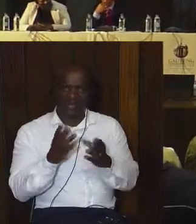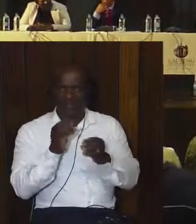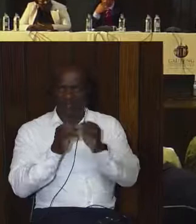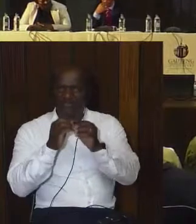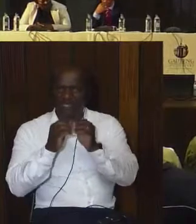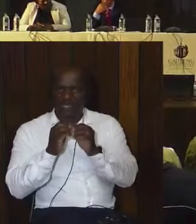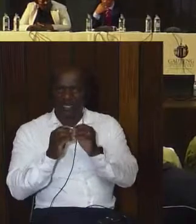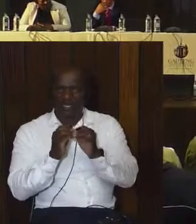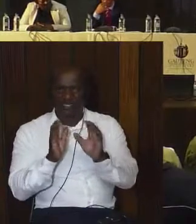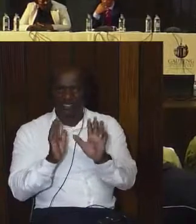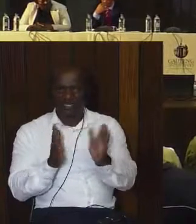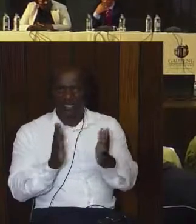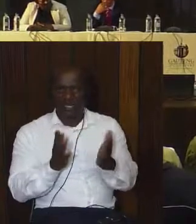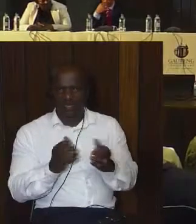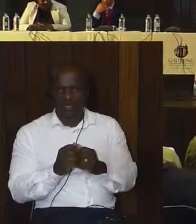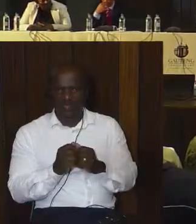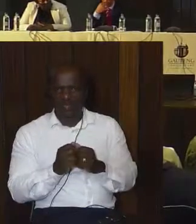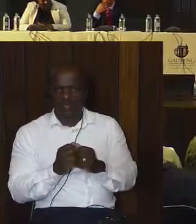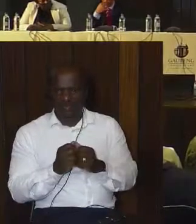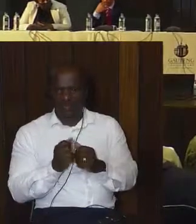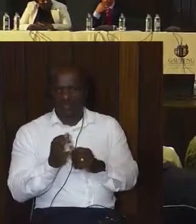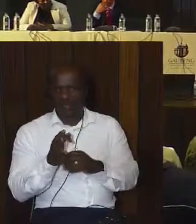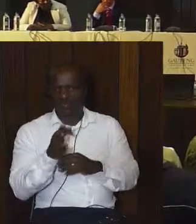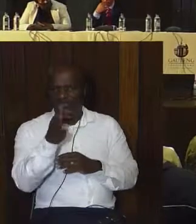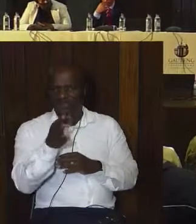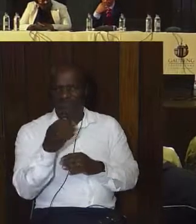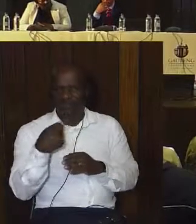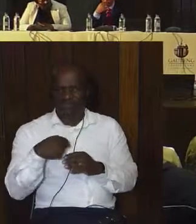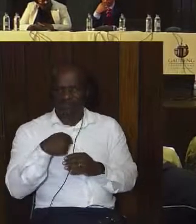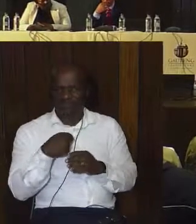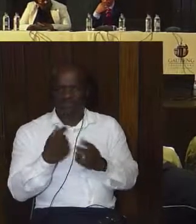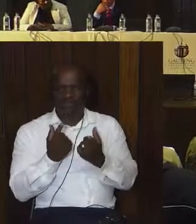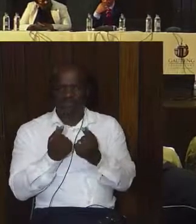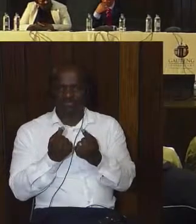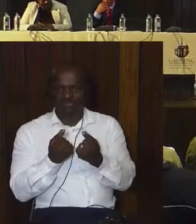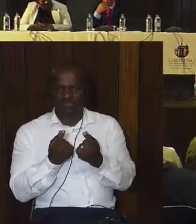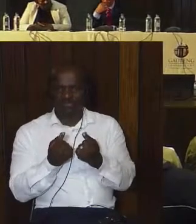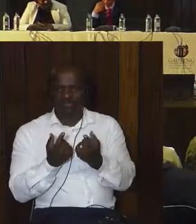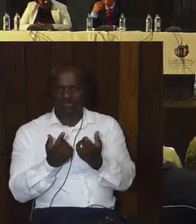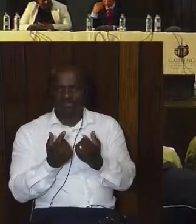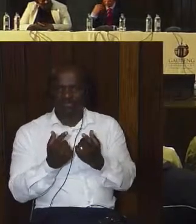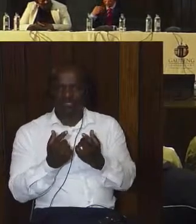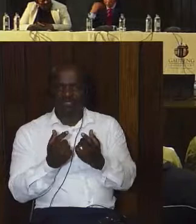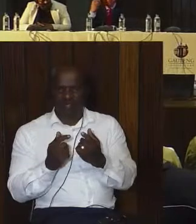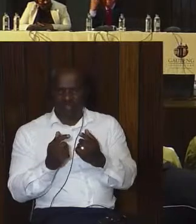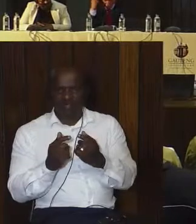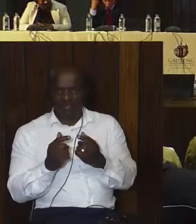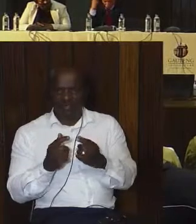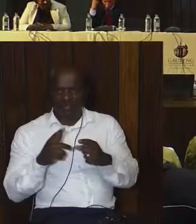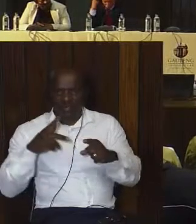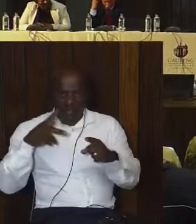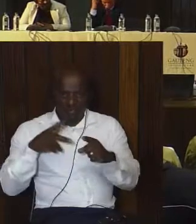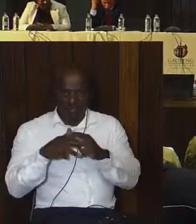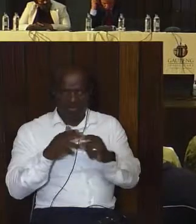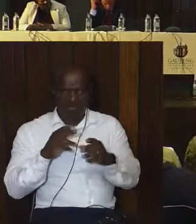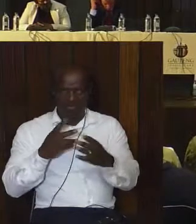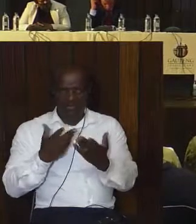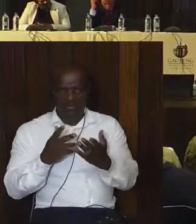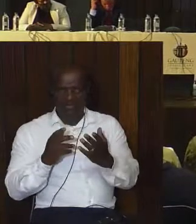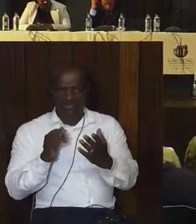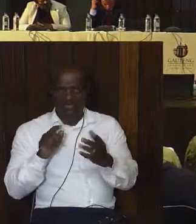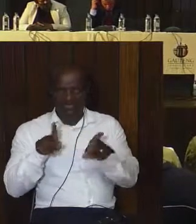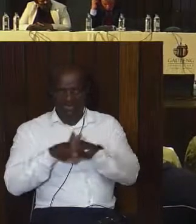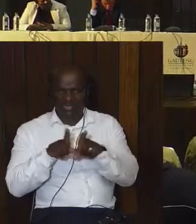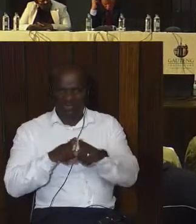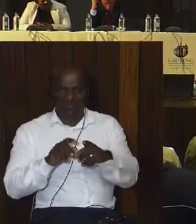it, and what will we do in future? Because this thing, this catastrophe or this COVID-19 is one of